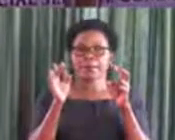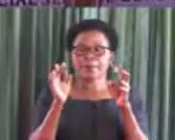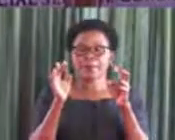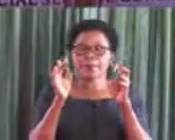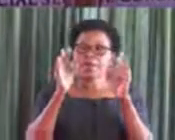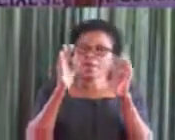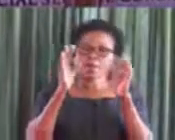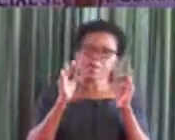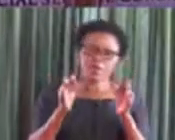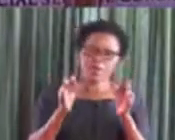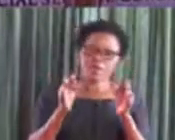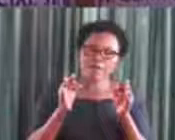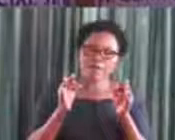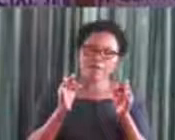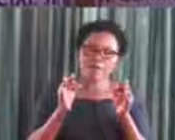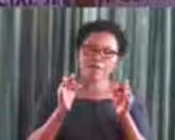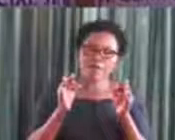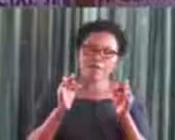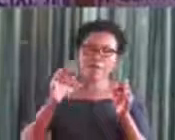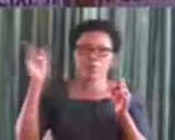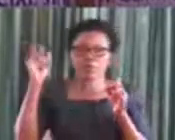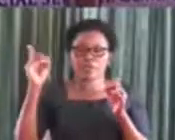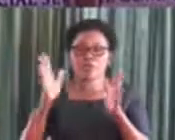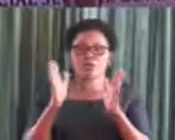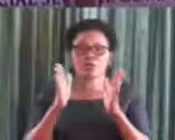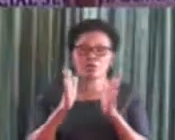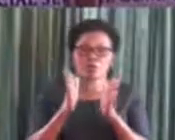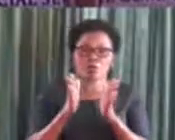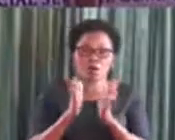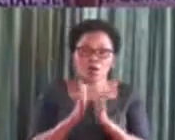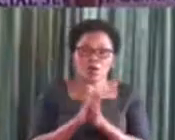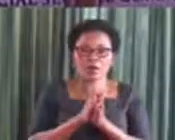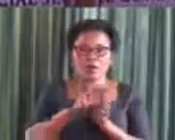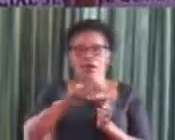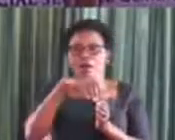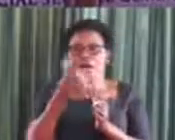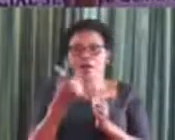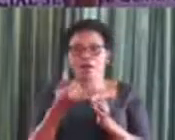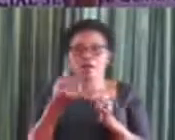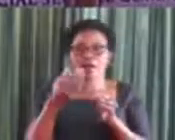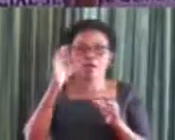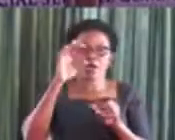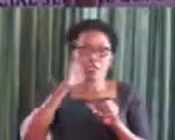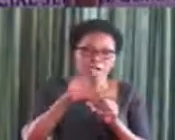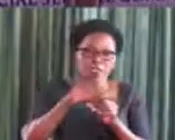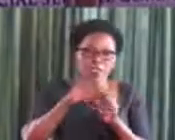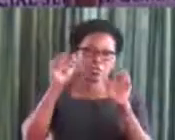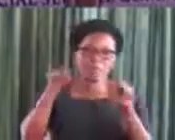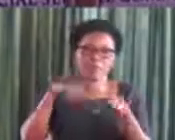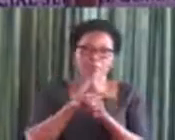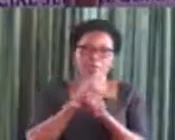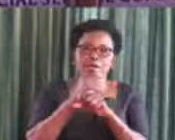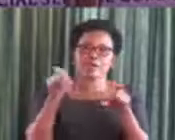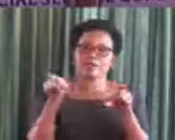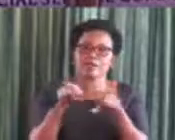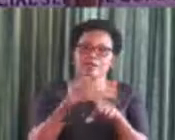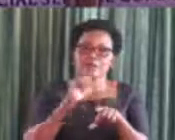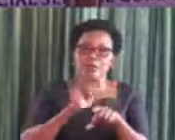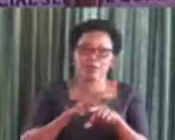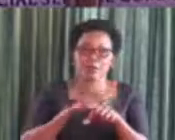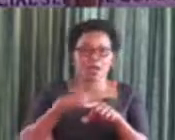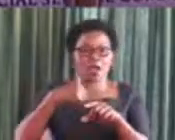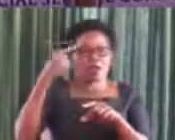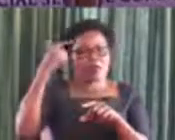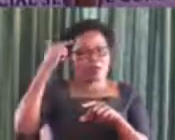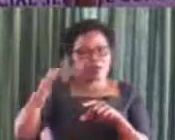presidential and other elections will take place at the same time. I think the issue was